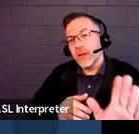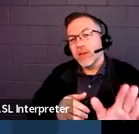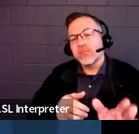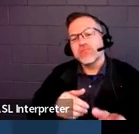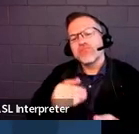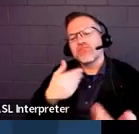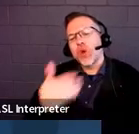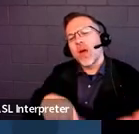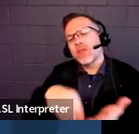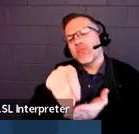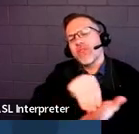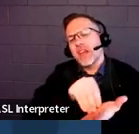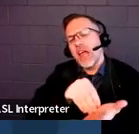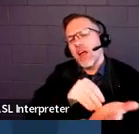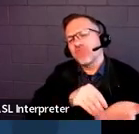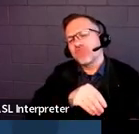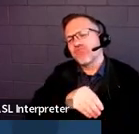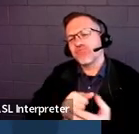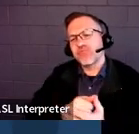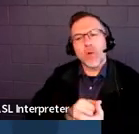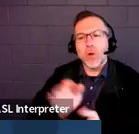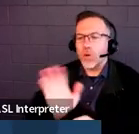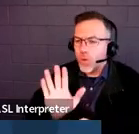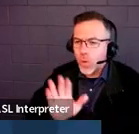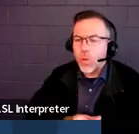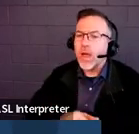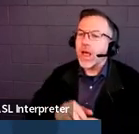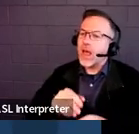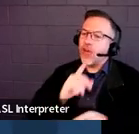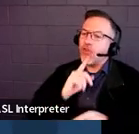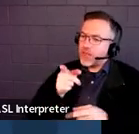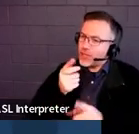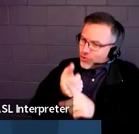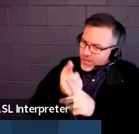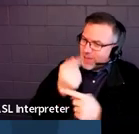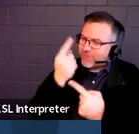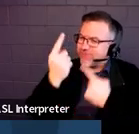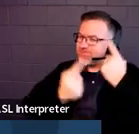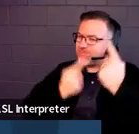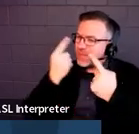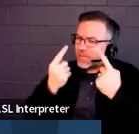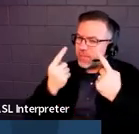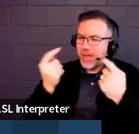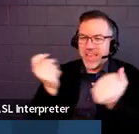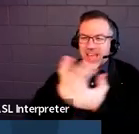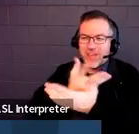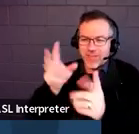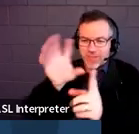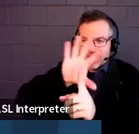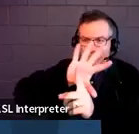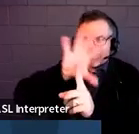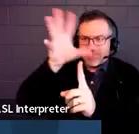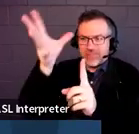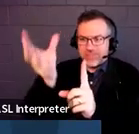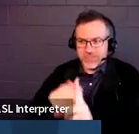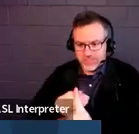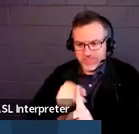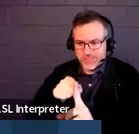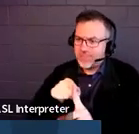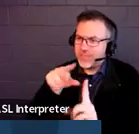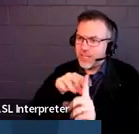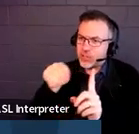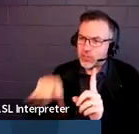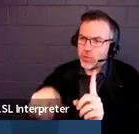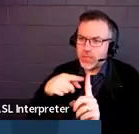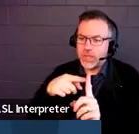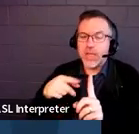Look at all the factors surrounding the learning opportunity for that student. So